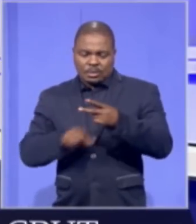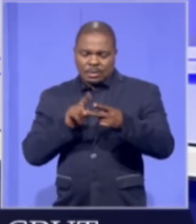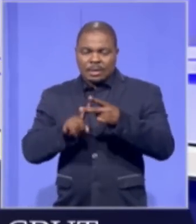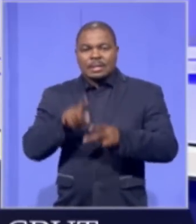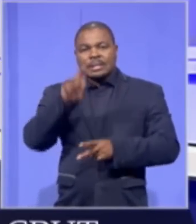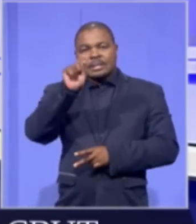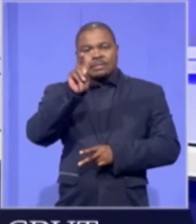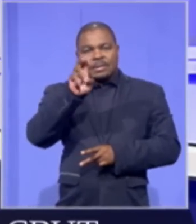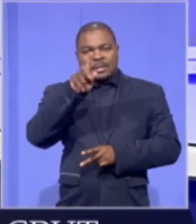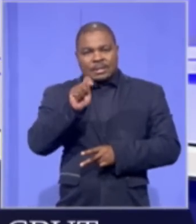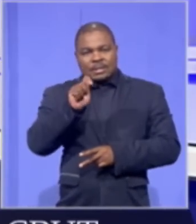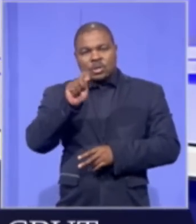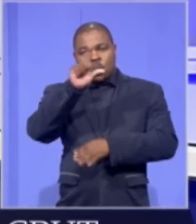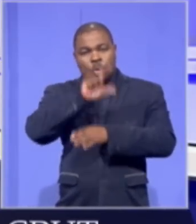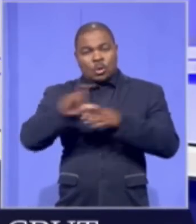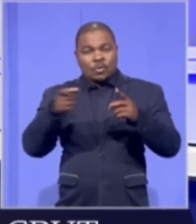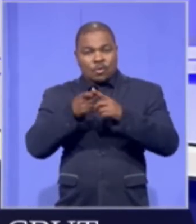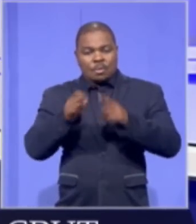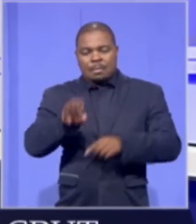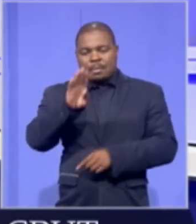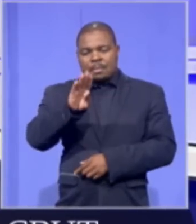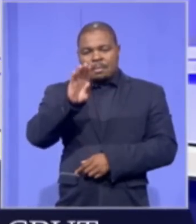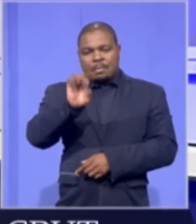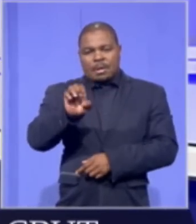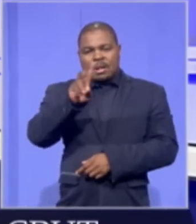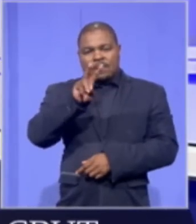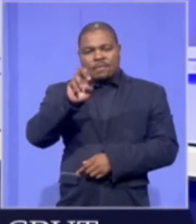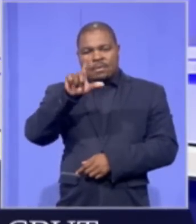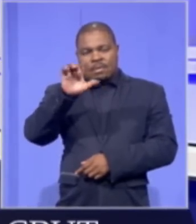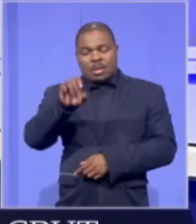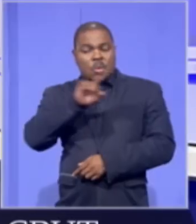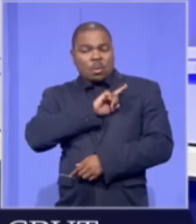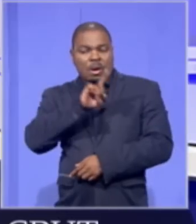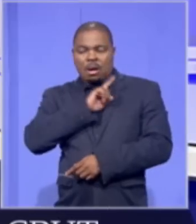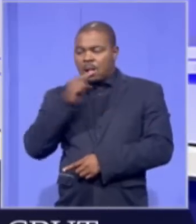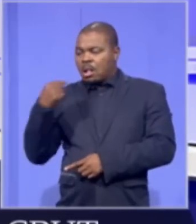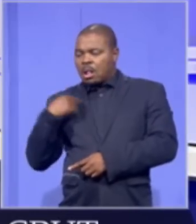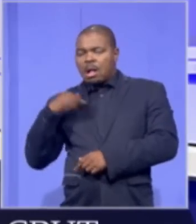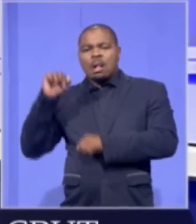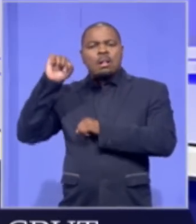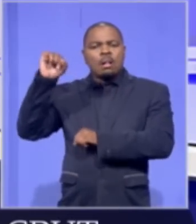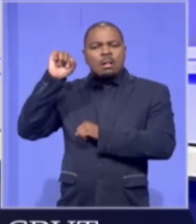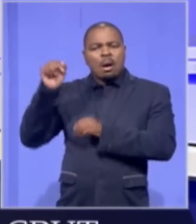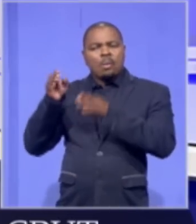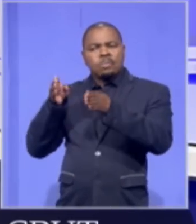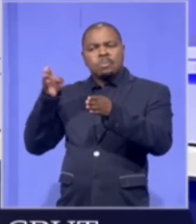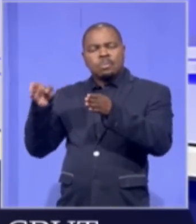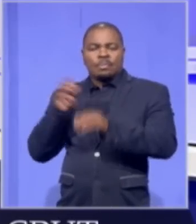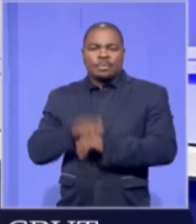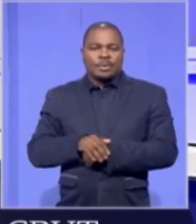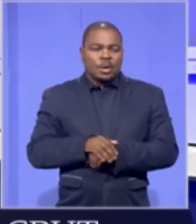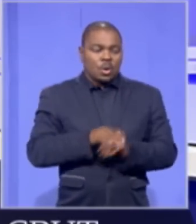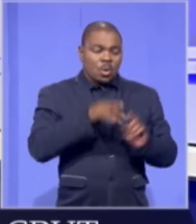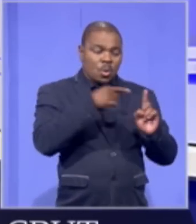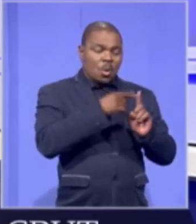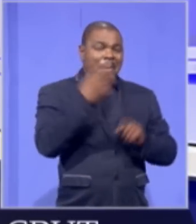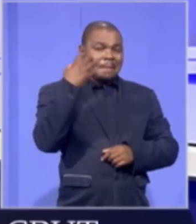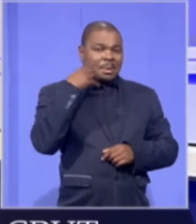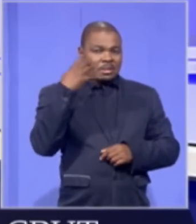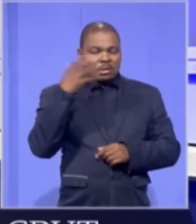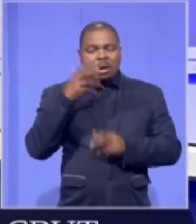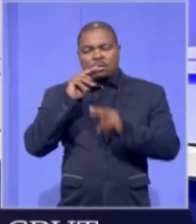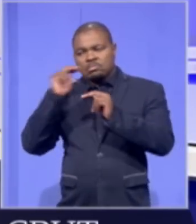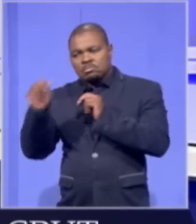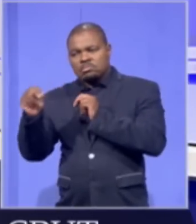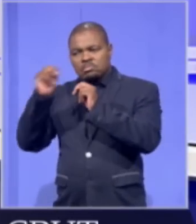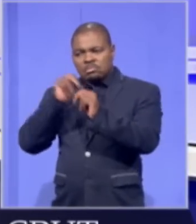TVET College ya ka Bellville. Se se latela boipelaetšo bja bjale bja baithuti. Nkabane o swere dipoledišano